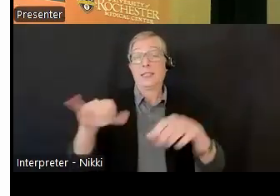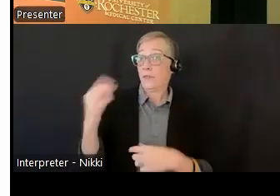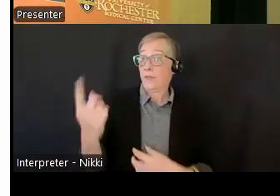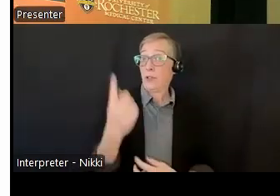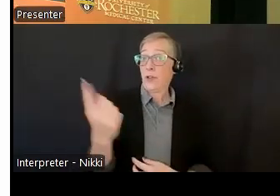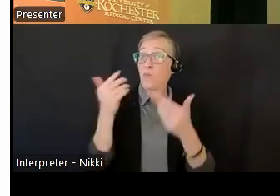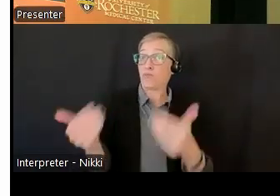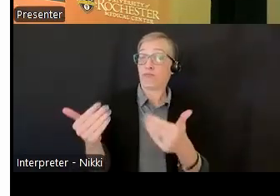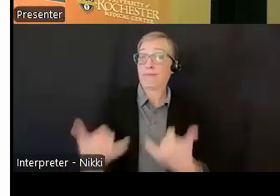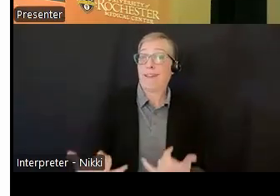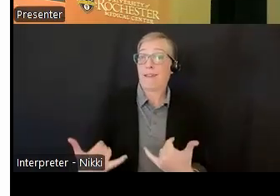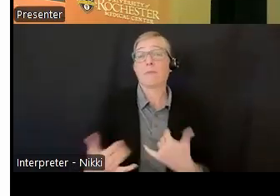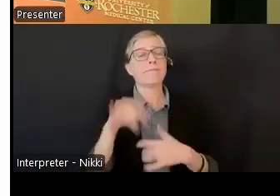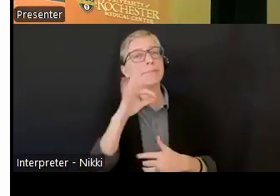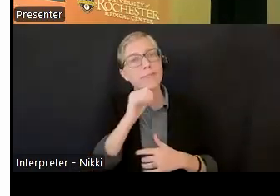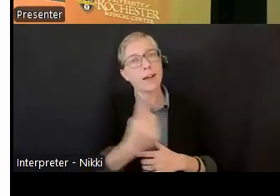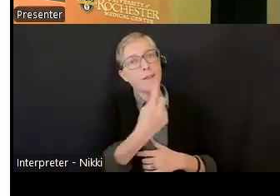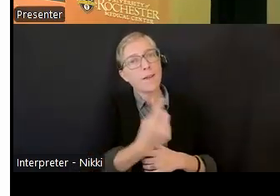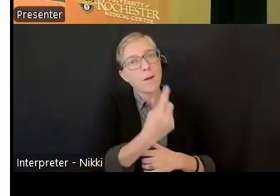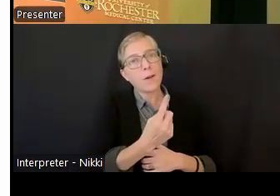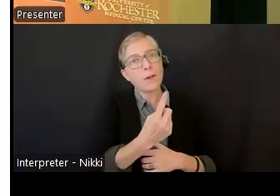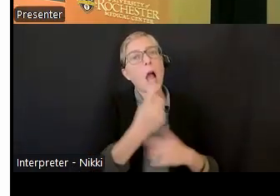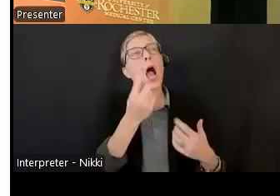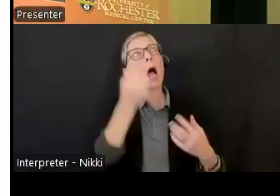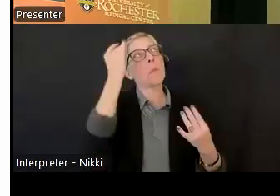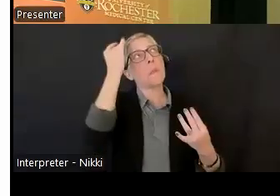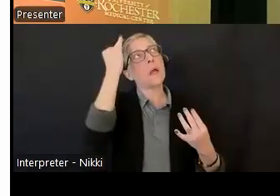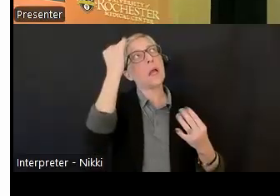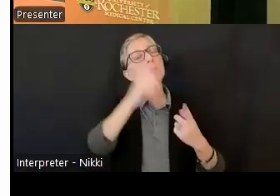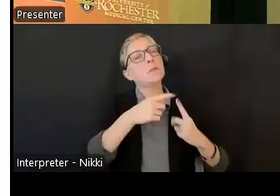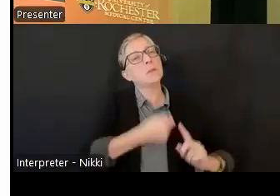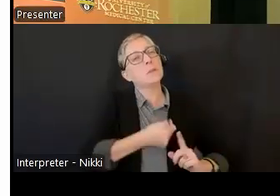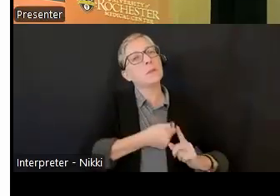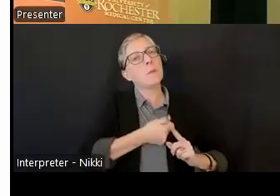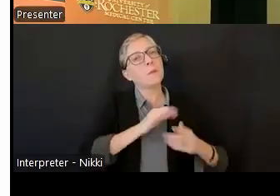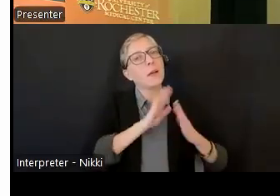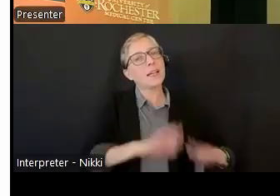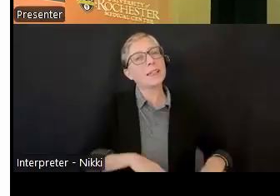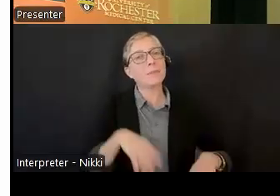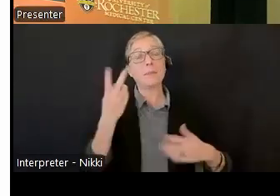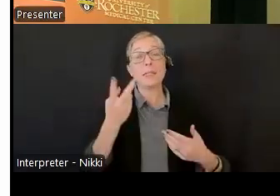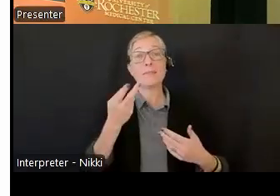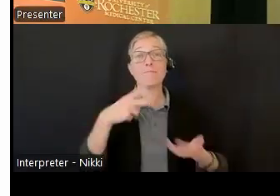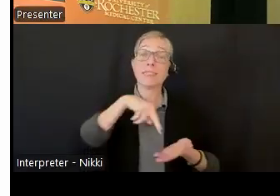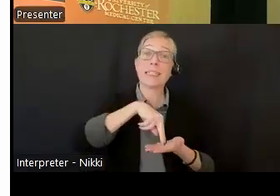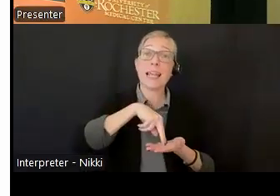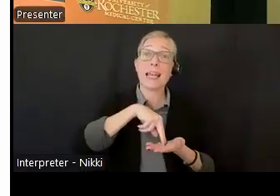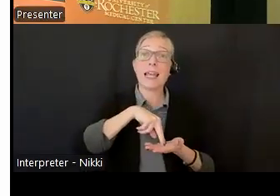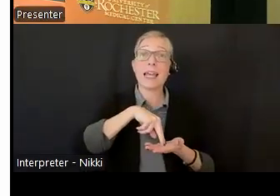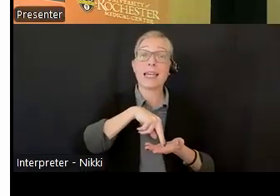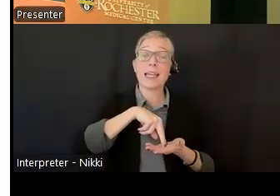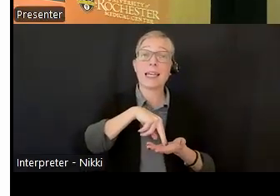now. If you're not alone, merely think about it to yourself quietly. Stand still or sit down and remain